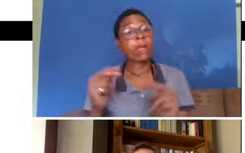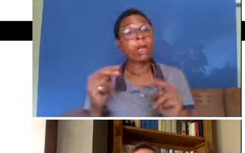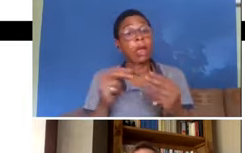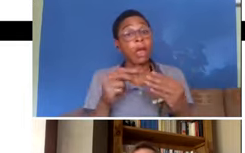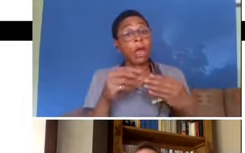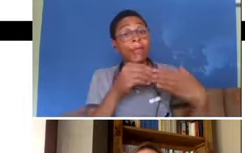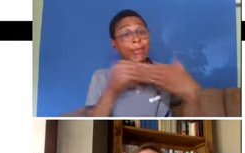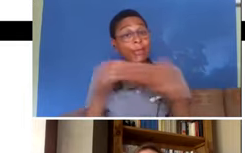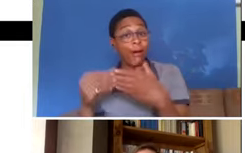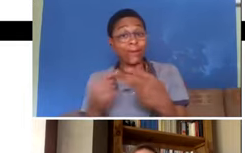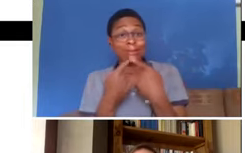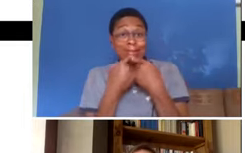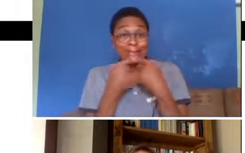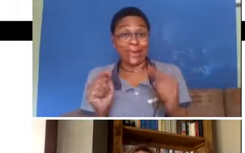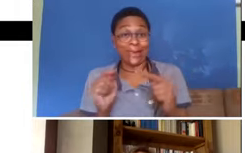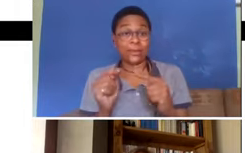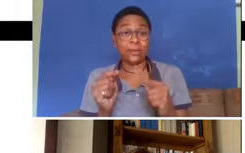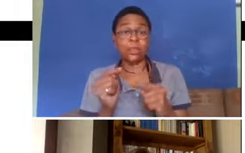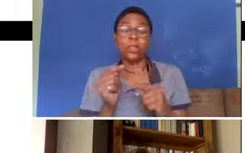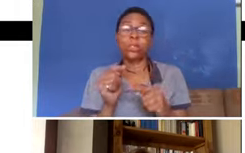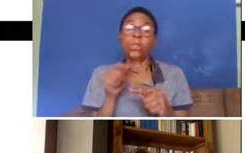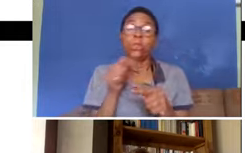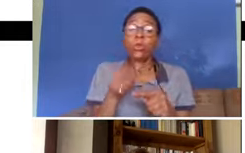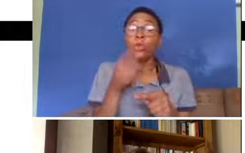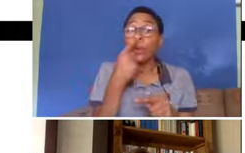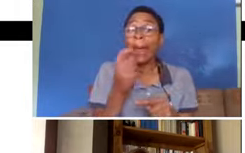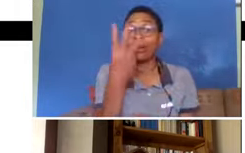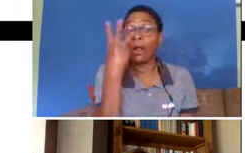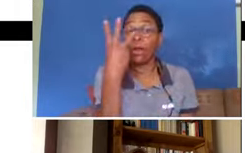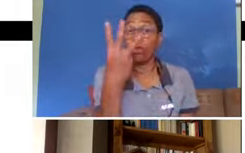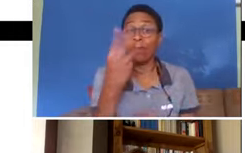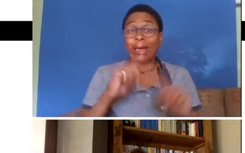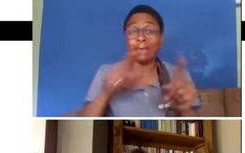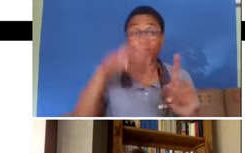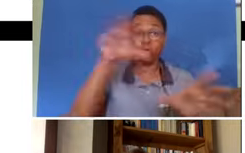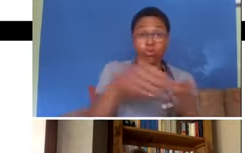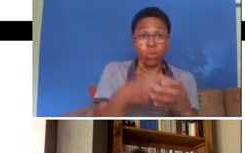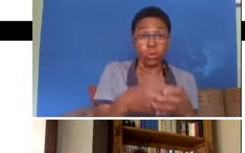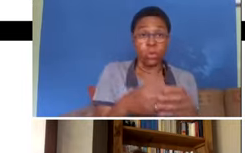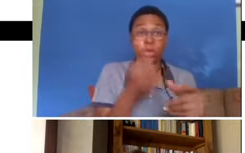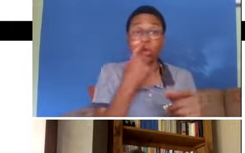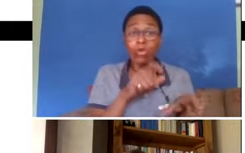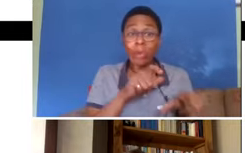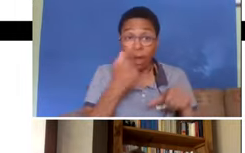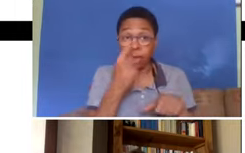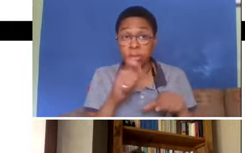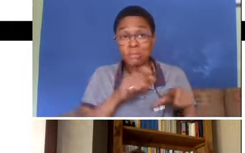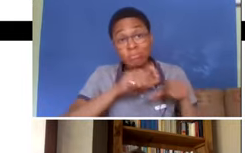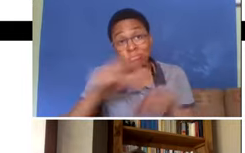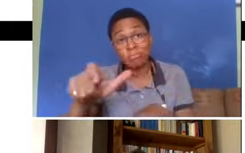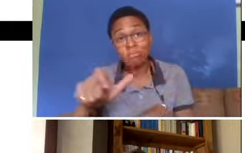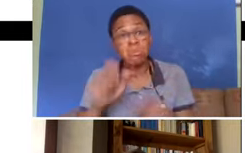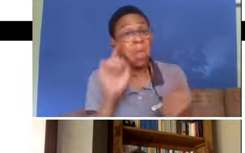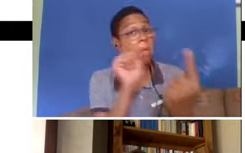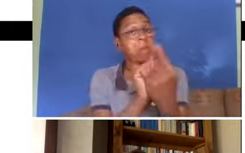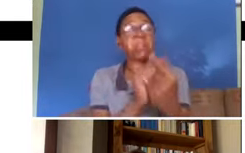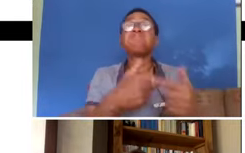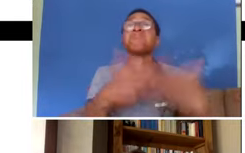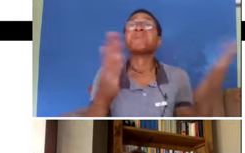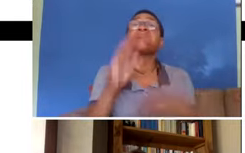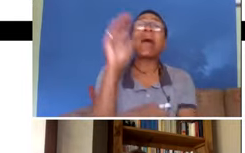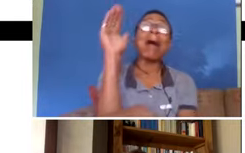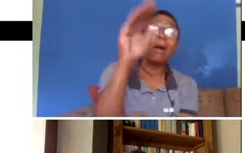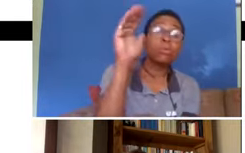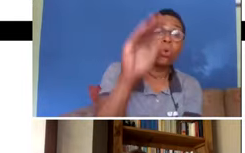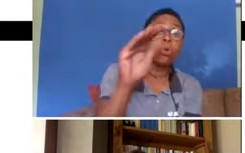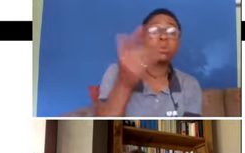three types of groups. You can continue to meet in any outdoor space in a group of up